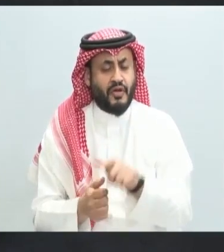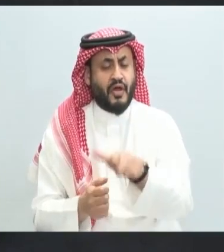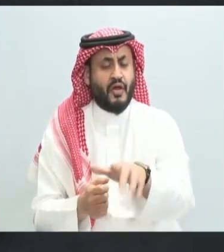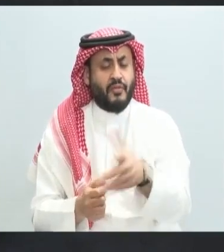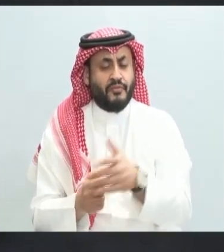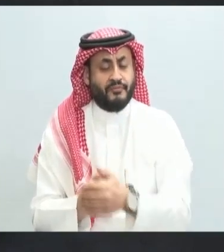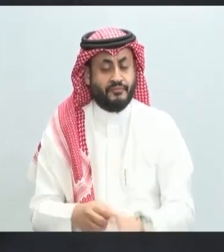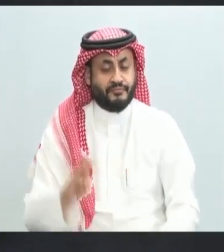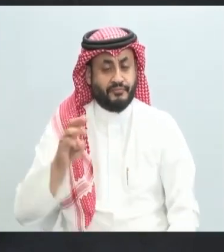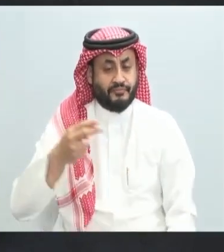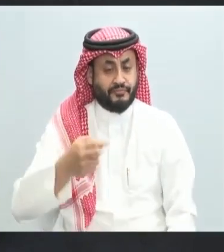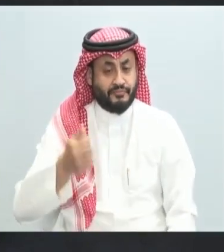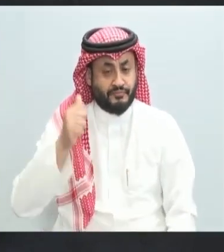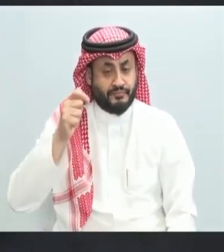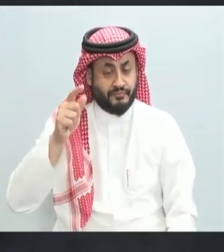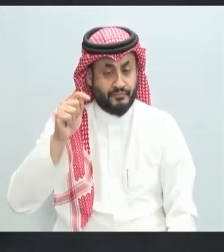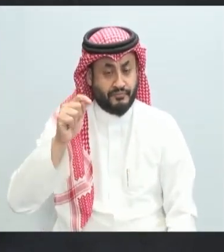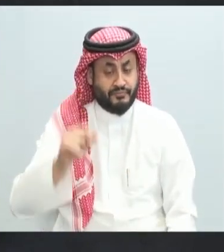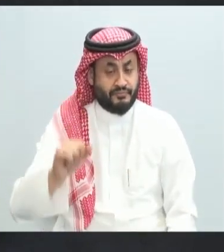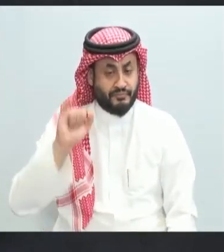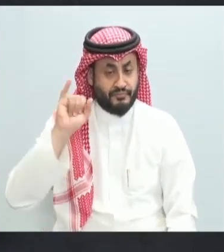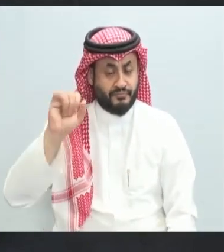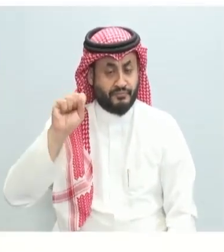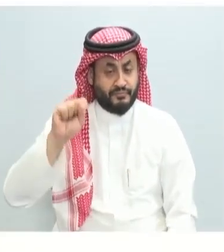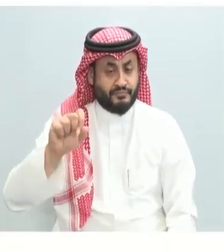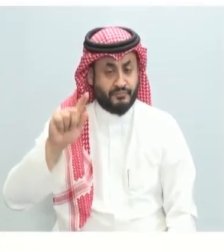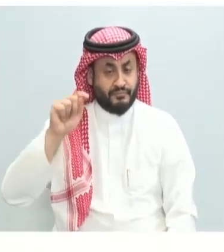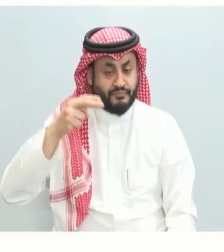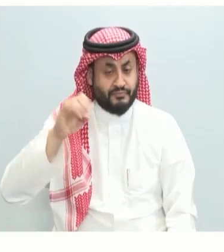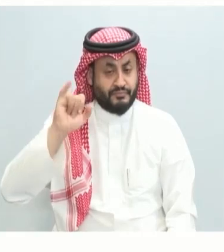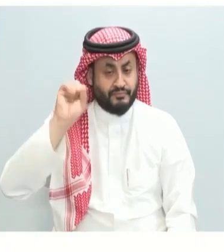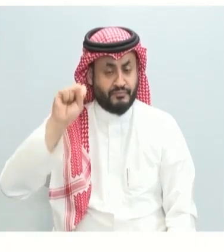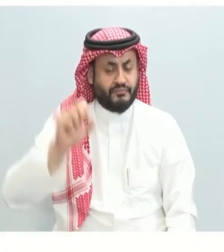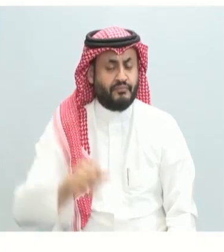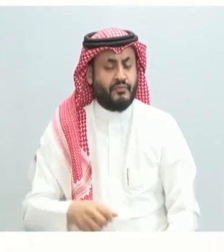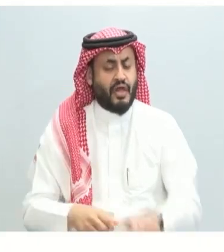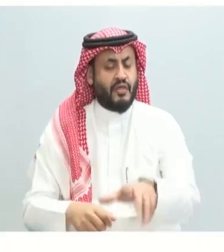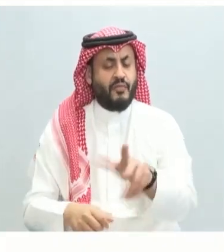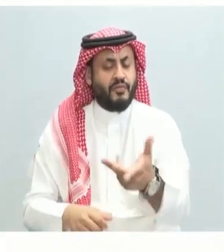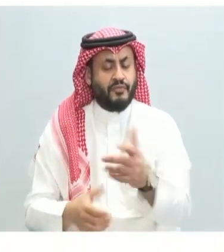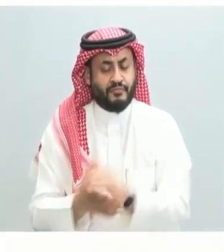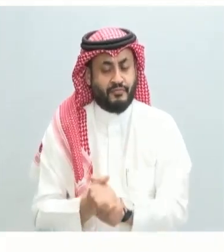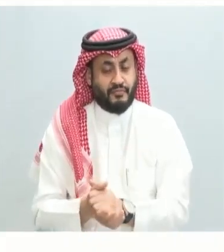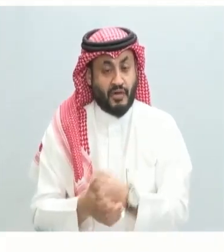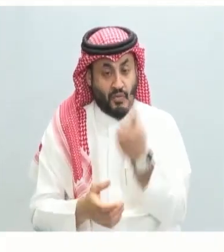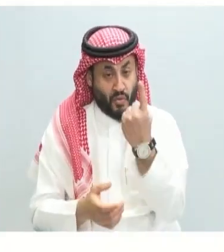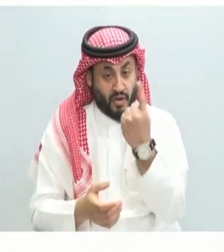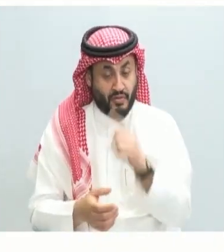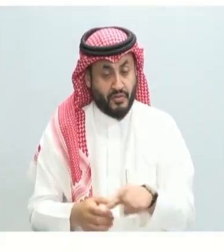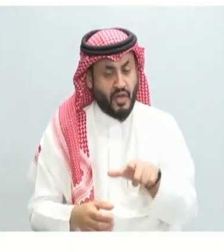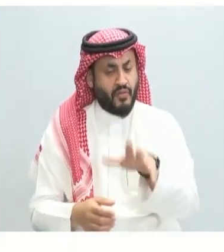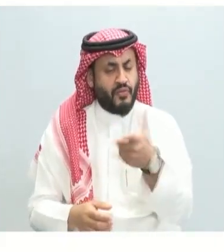Or what's this? Say after me, please. What's this? What's